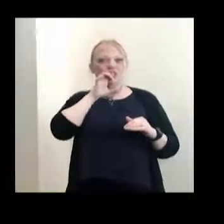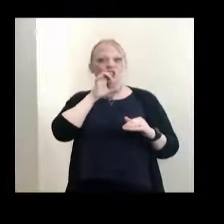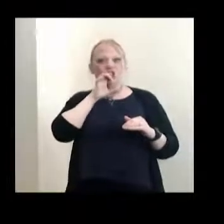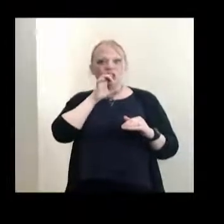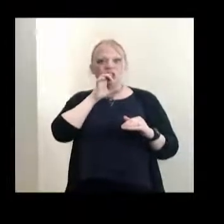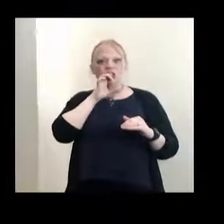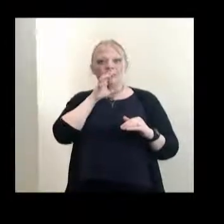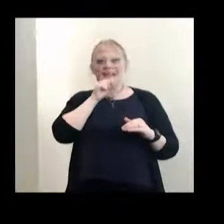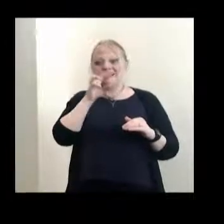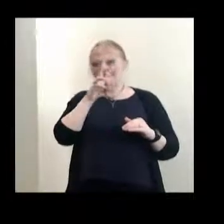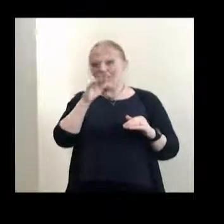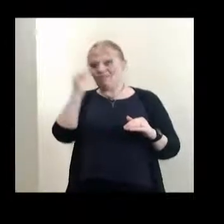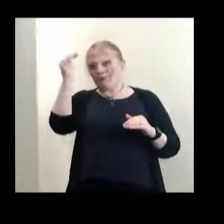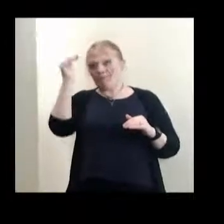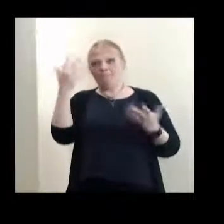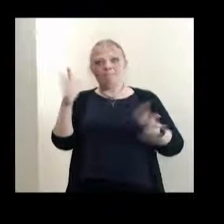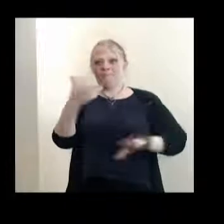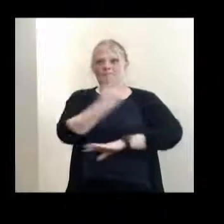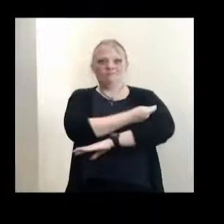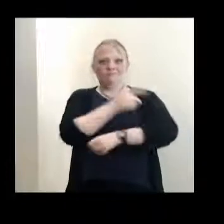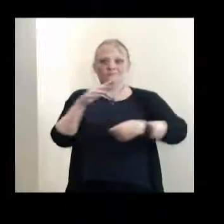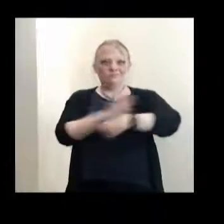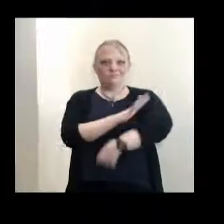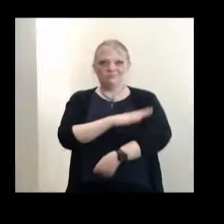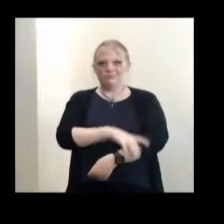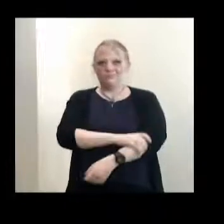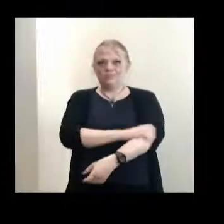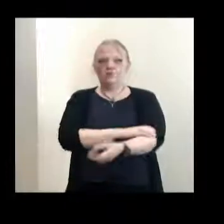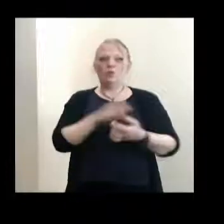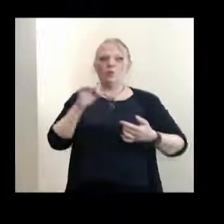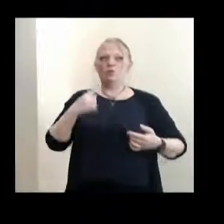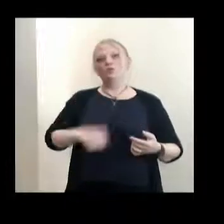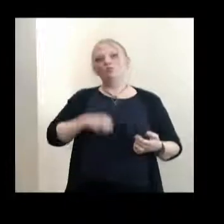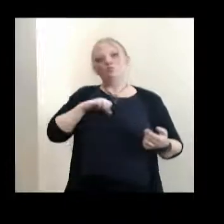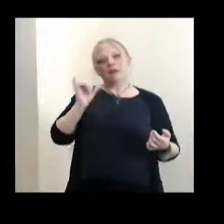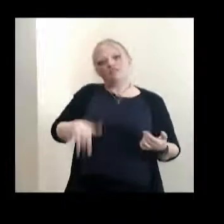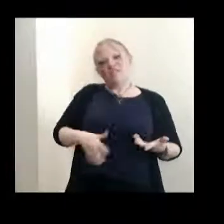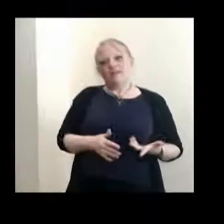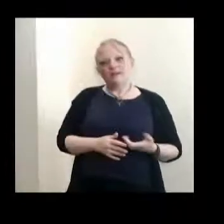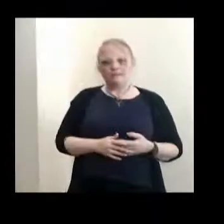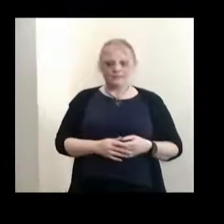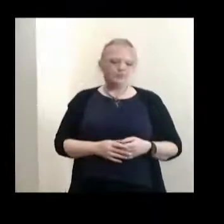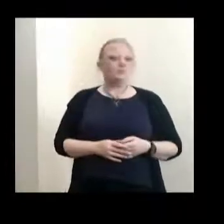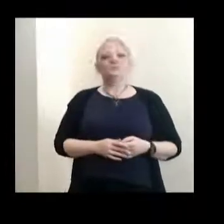and up have been fully vaccinated. So that is something we have to be proud of.